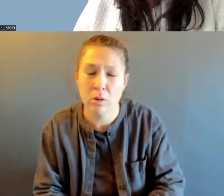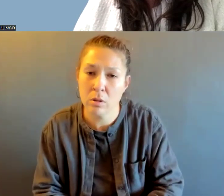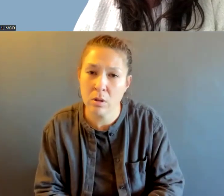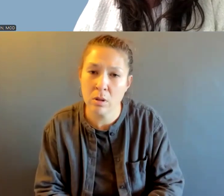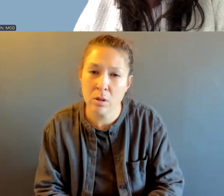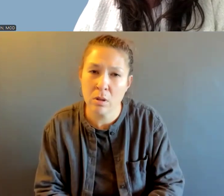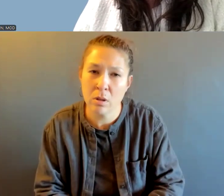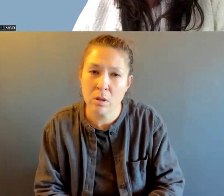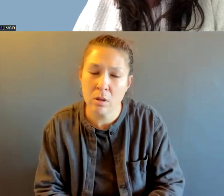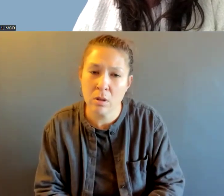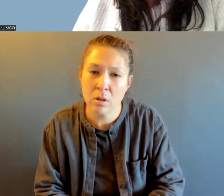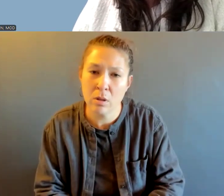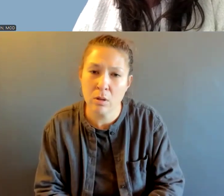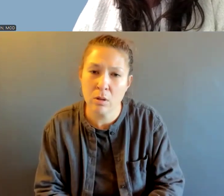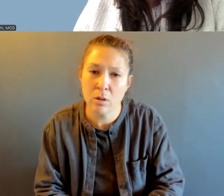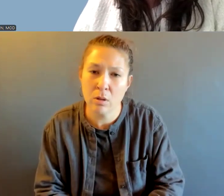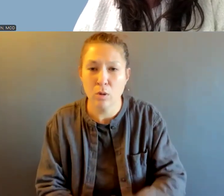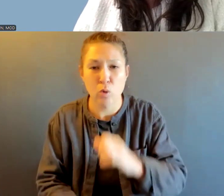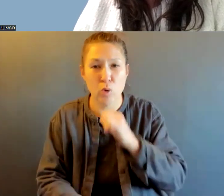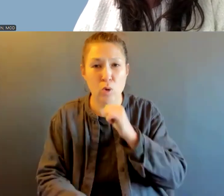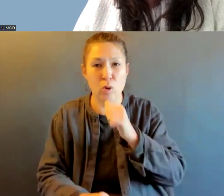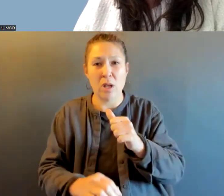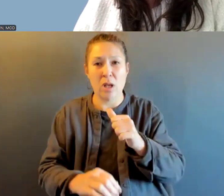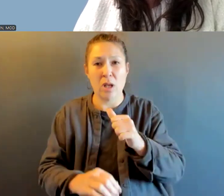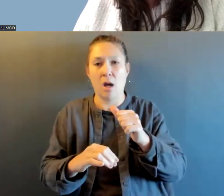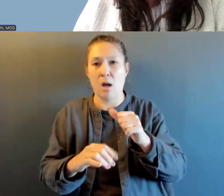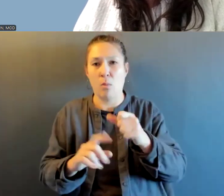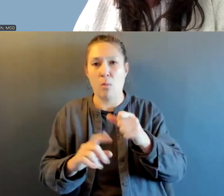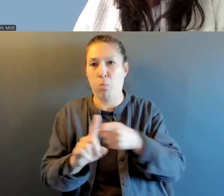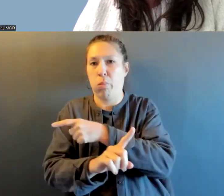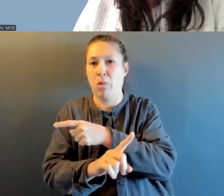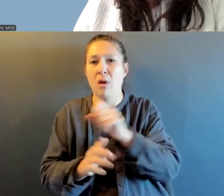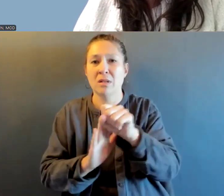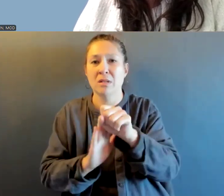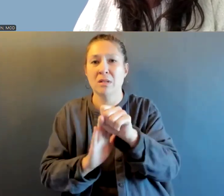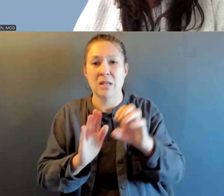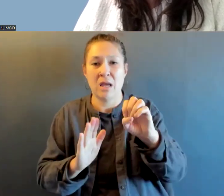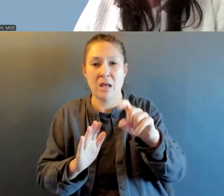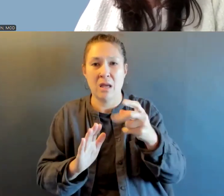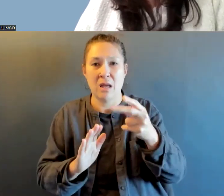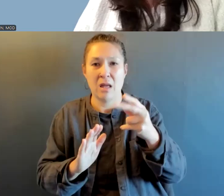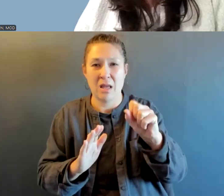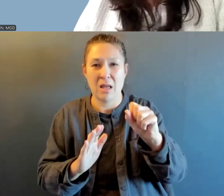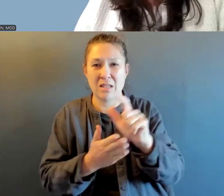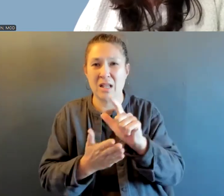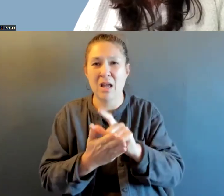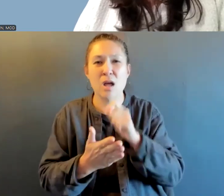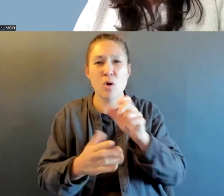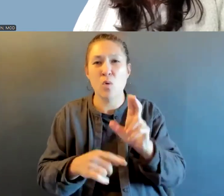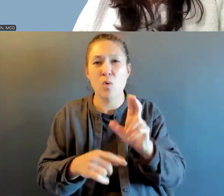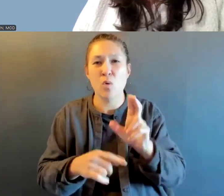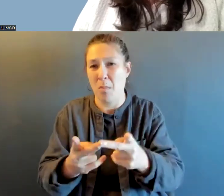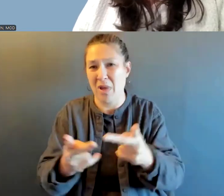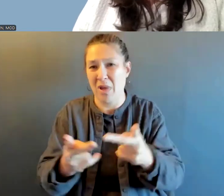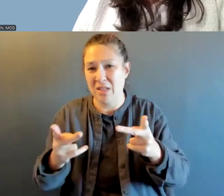sort of running afoul of the state ethics laws and using your position on that public body